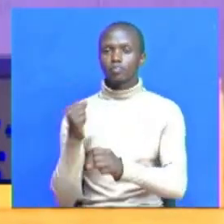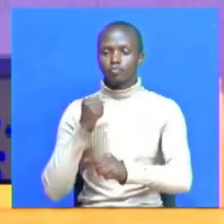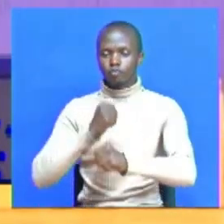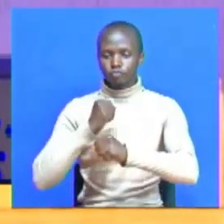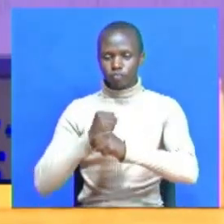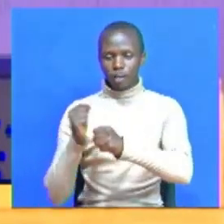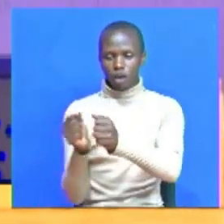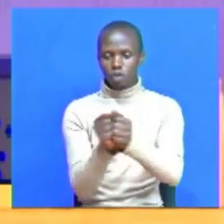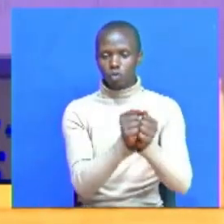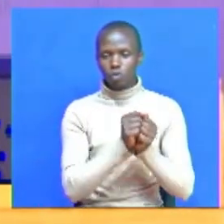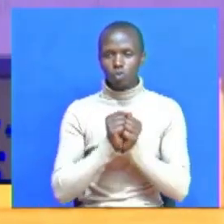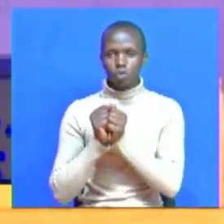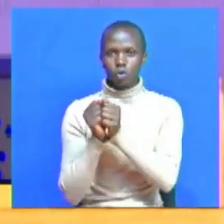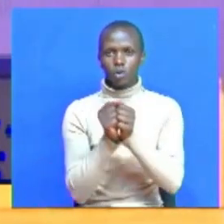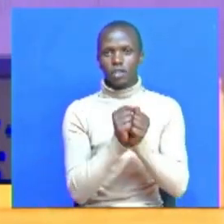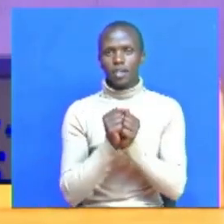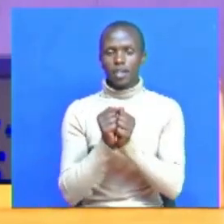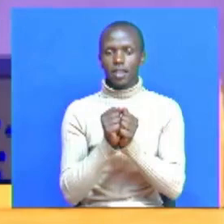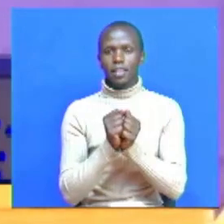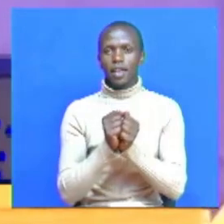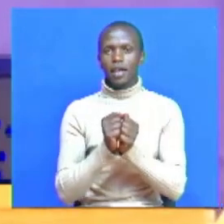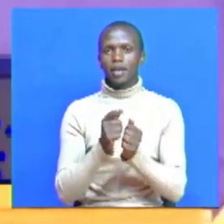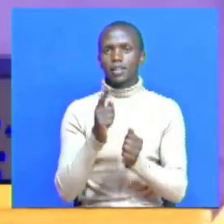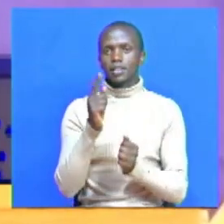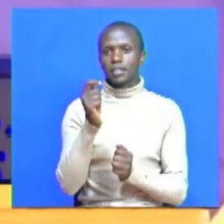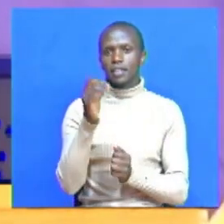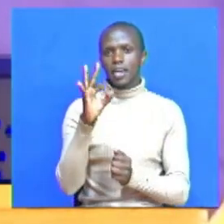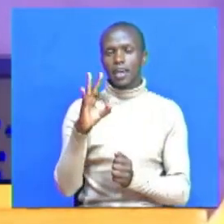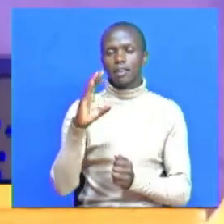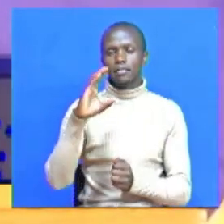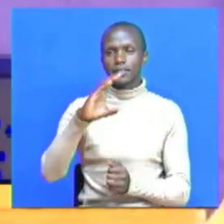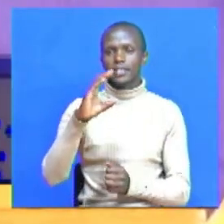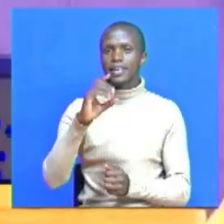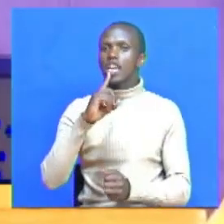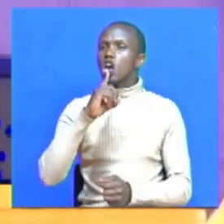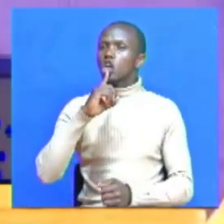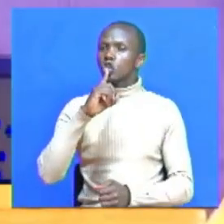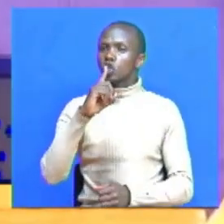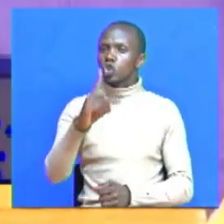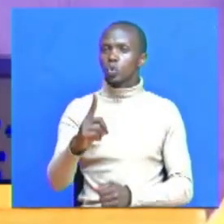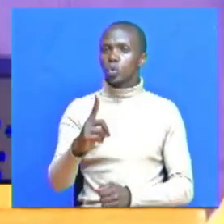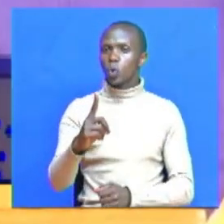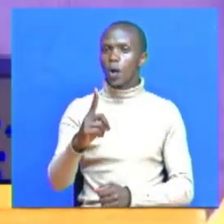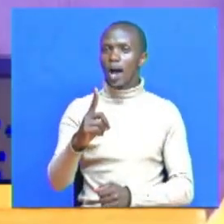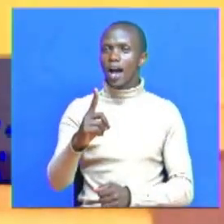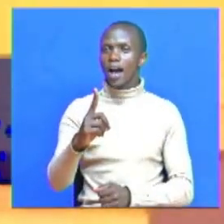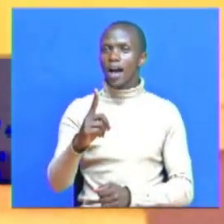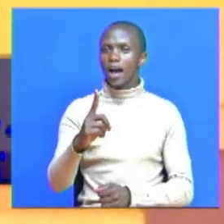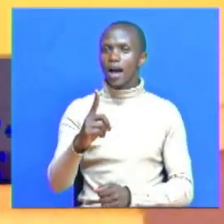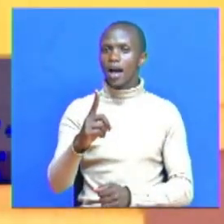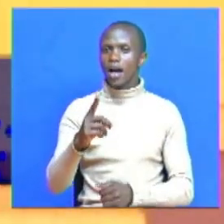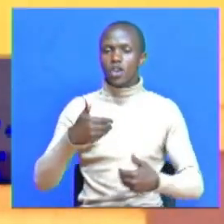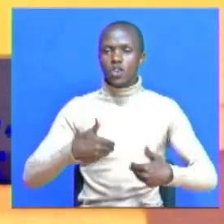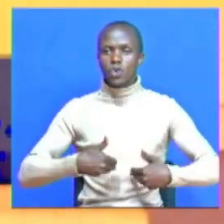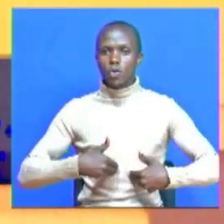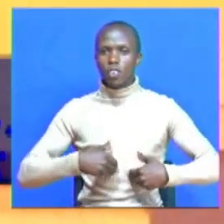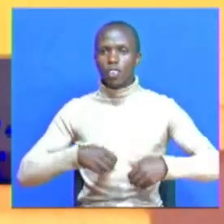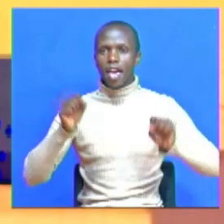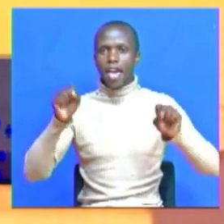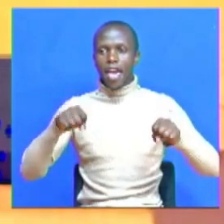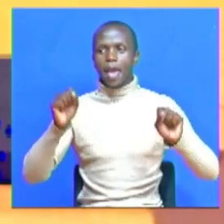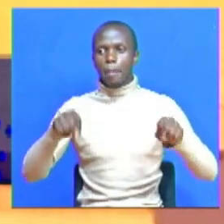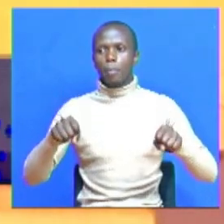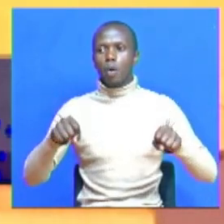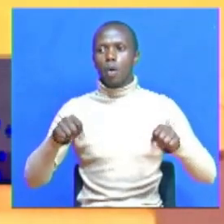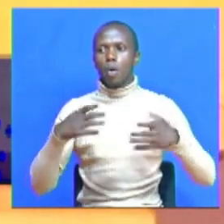National Innovation Agency and KFC to make sure that we have that MU. The lined